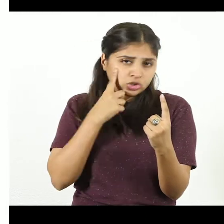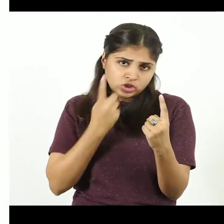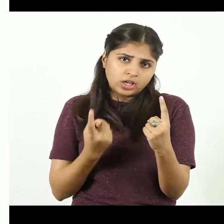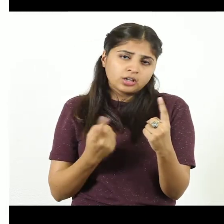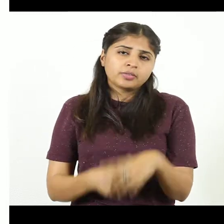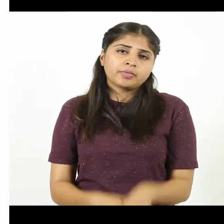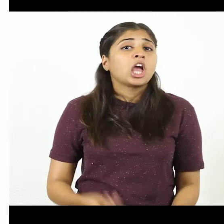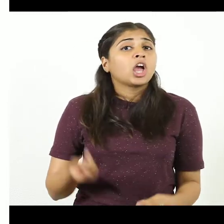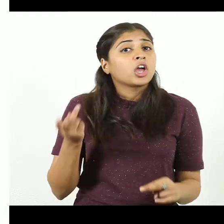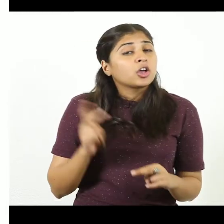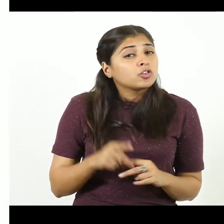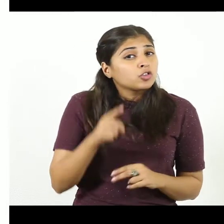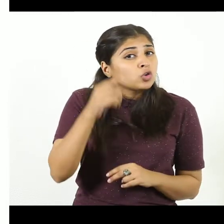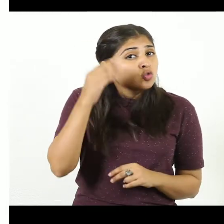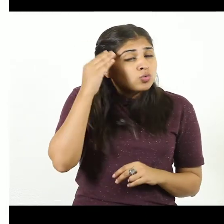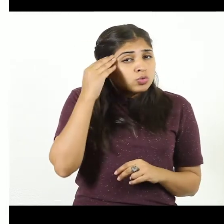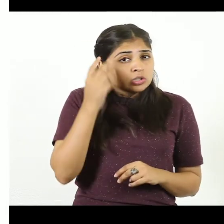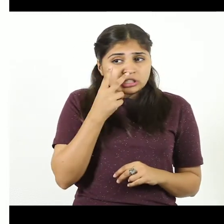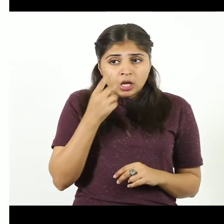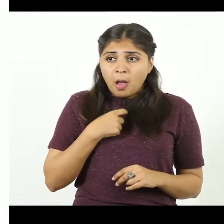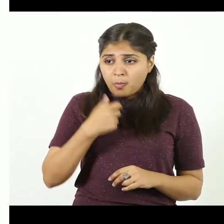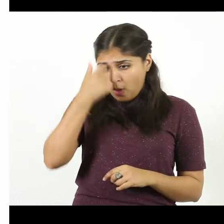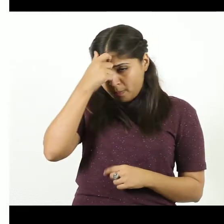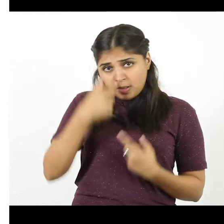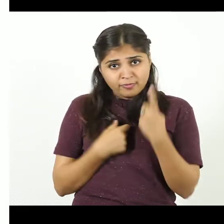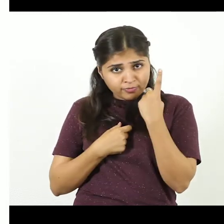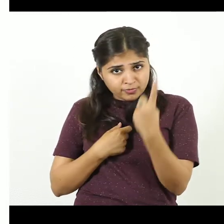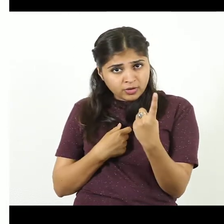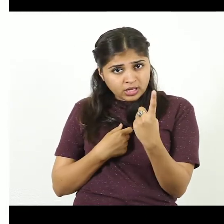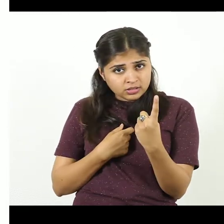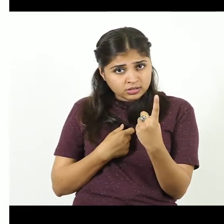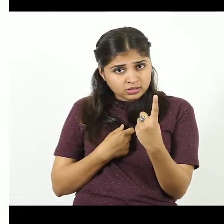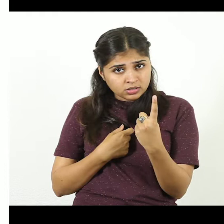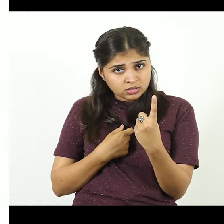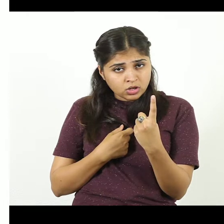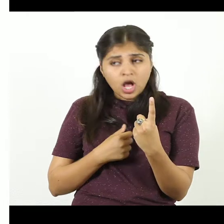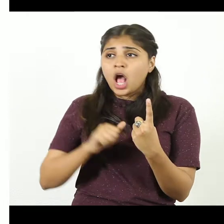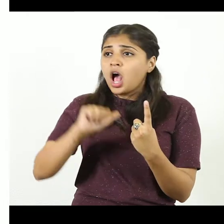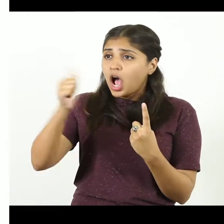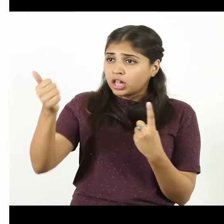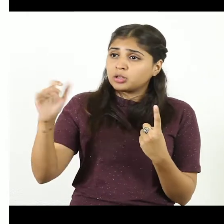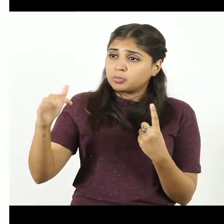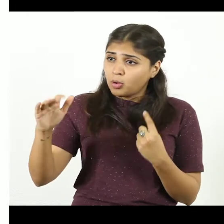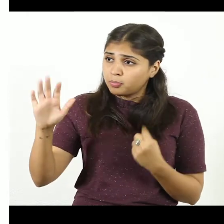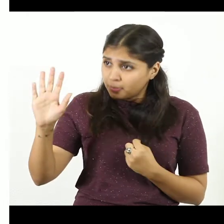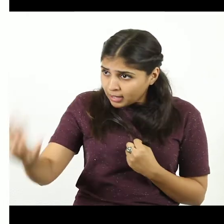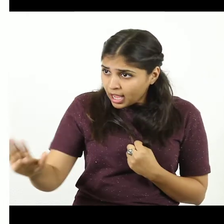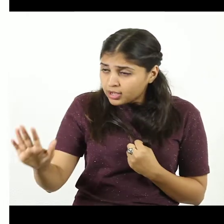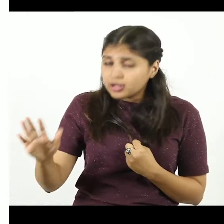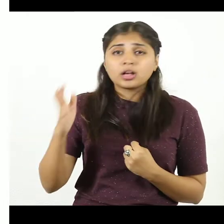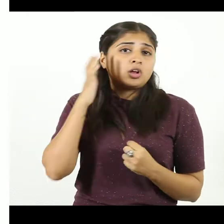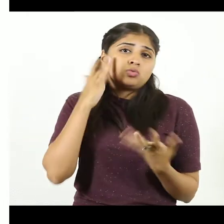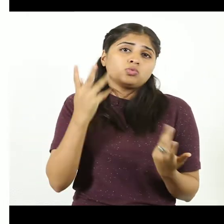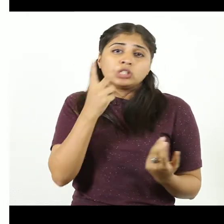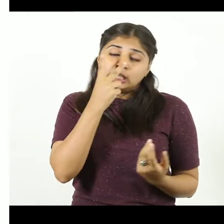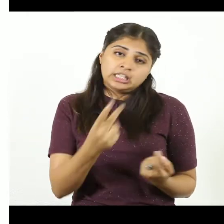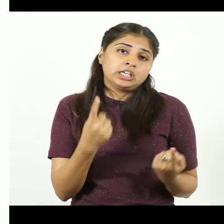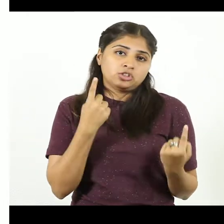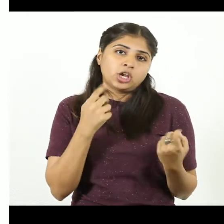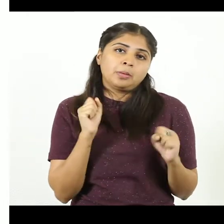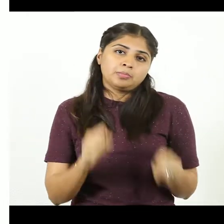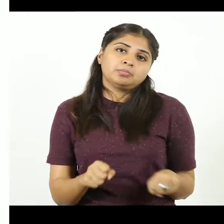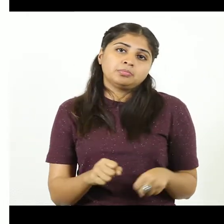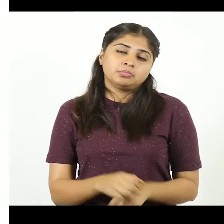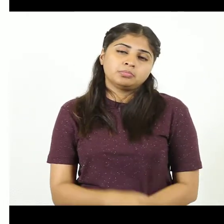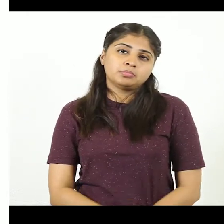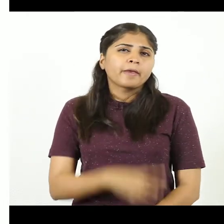affecting other systems in your area. Find out if any changes have been made to your system. If